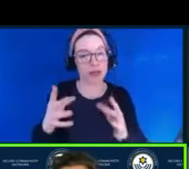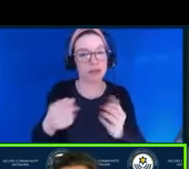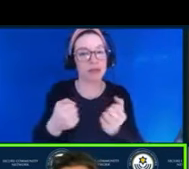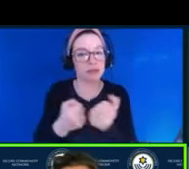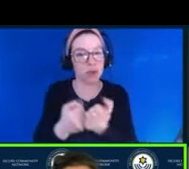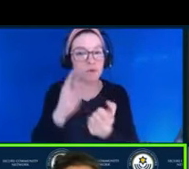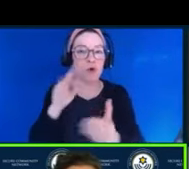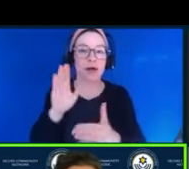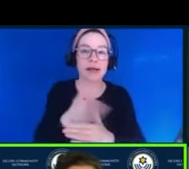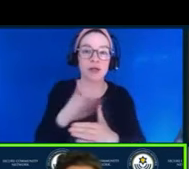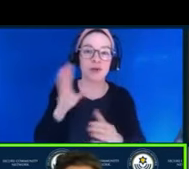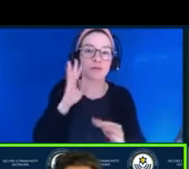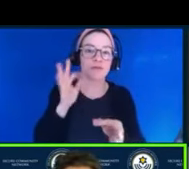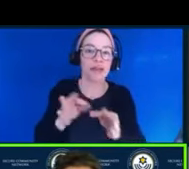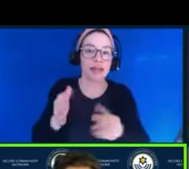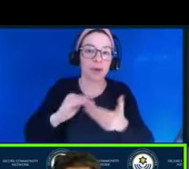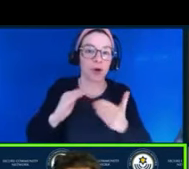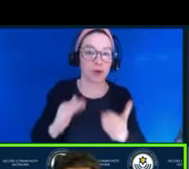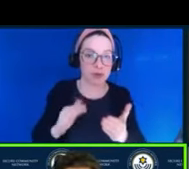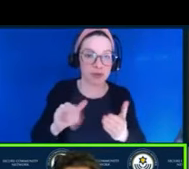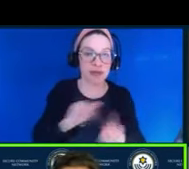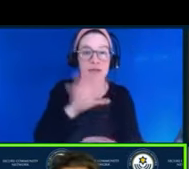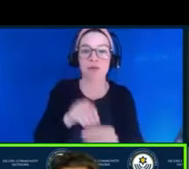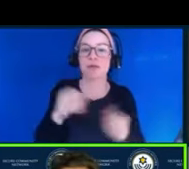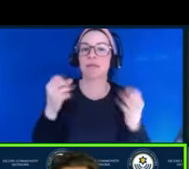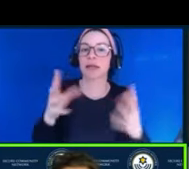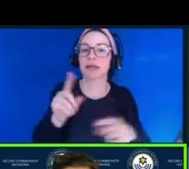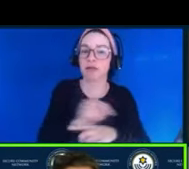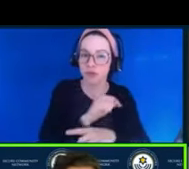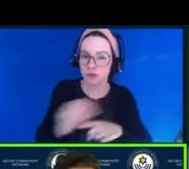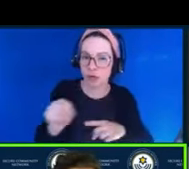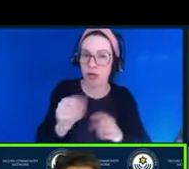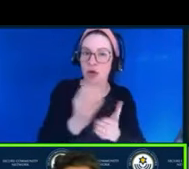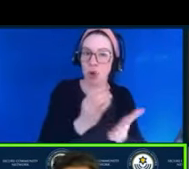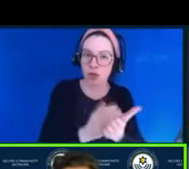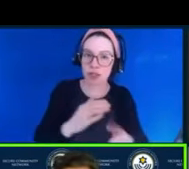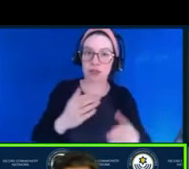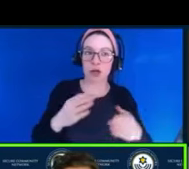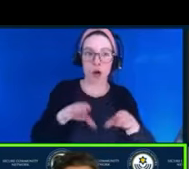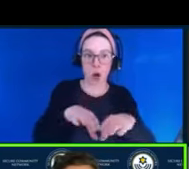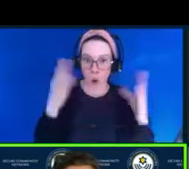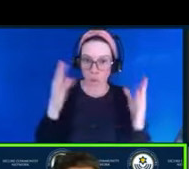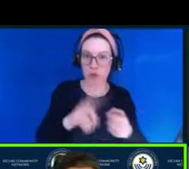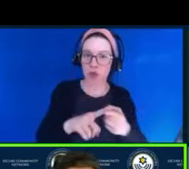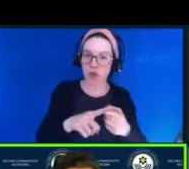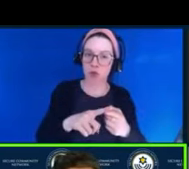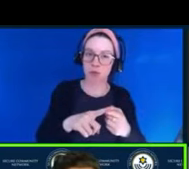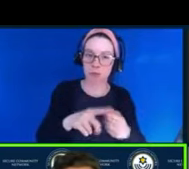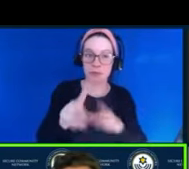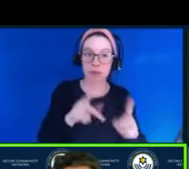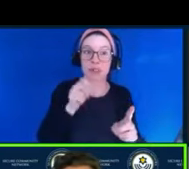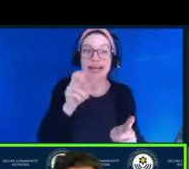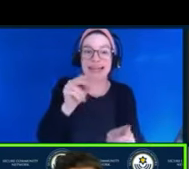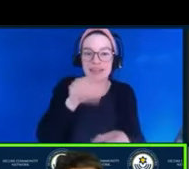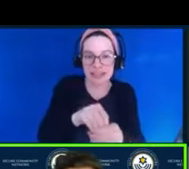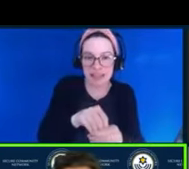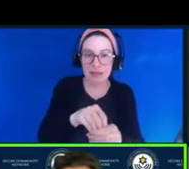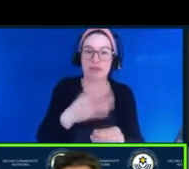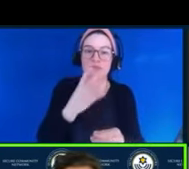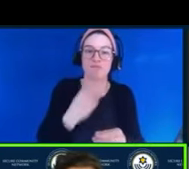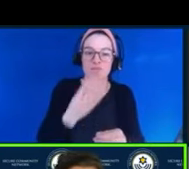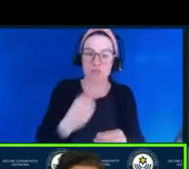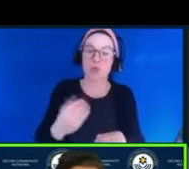partners, and it includes many of our training courses that are open to those beyond that Jewish community. A lot of it is, we have a white